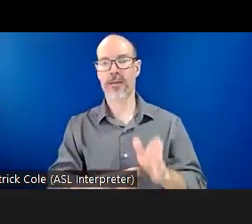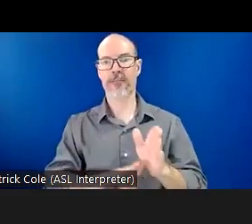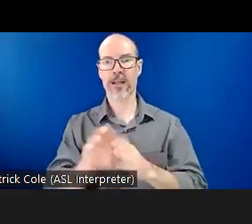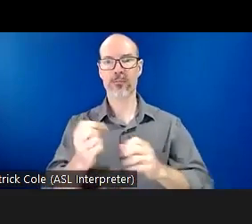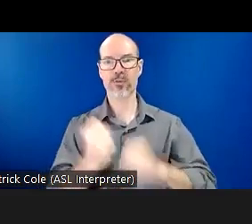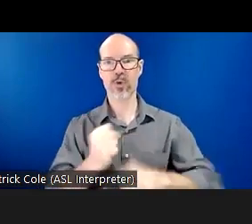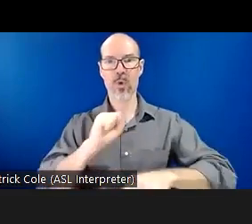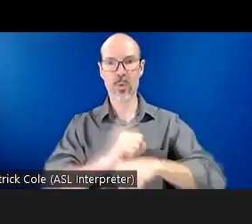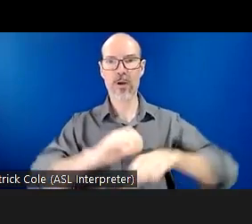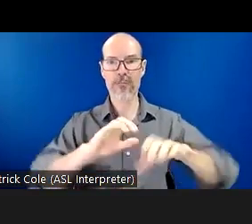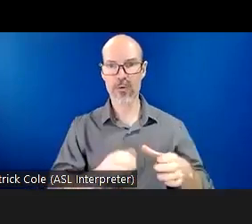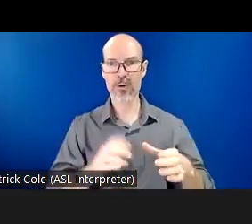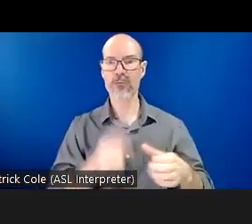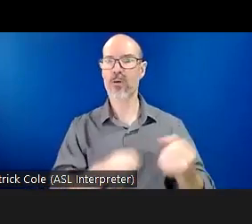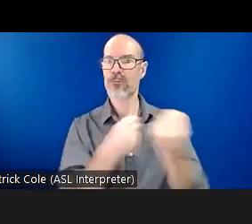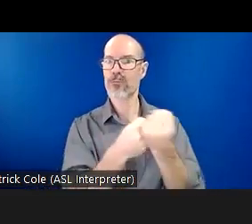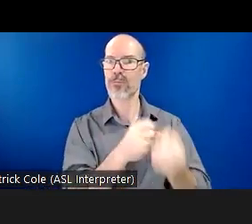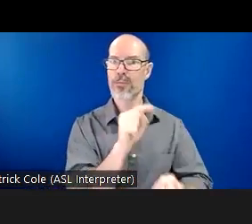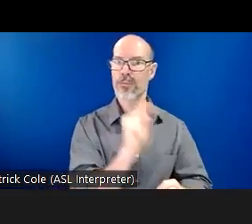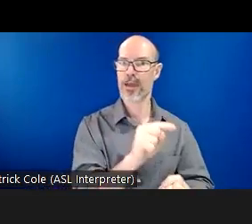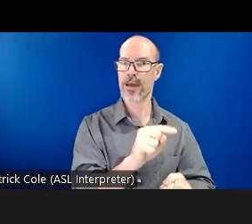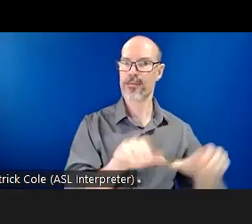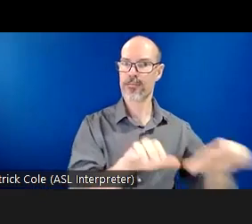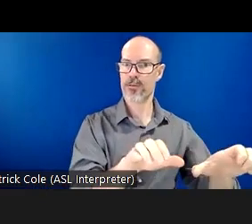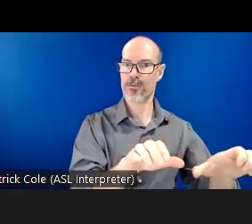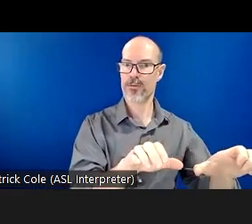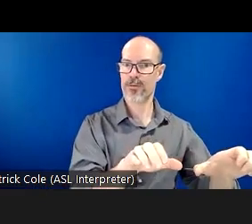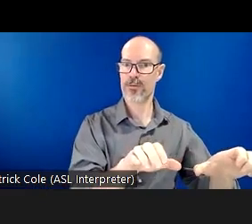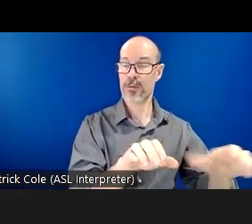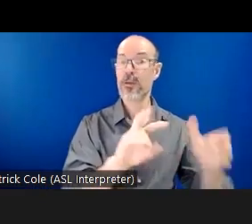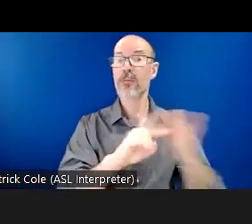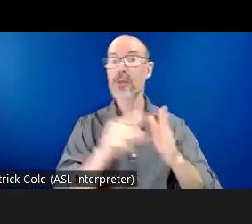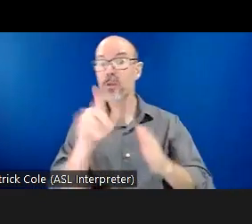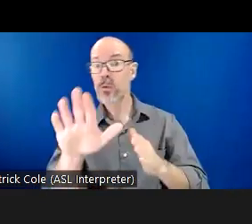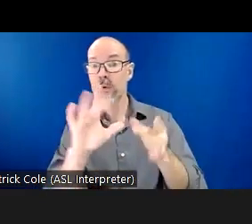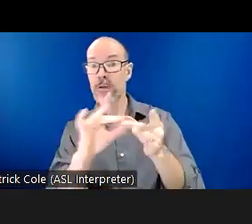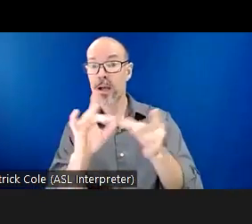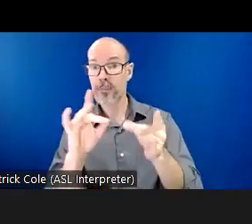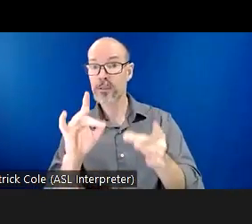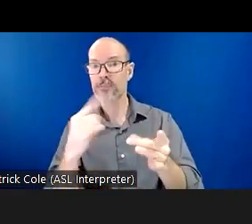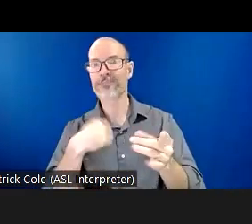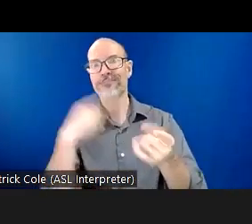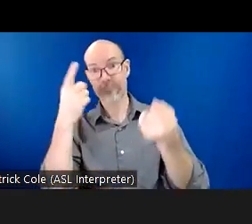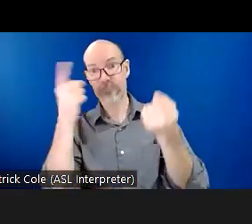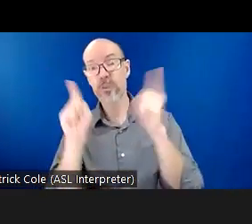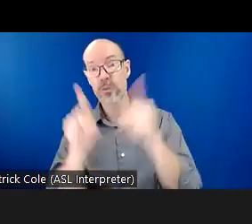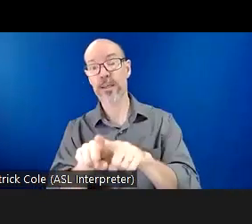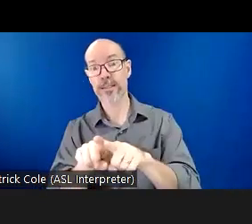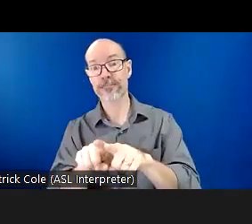So I completely agree with you. We are closely in touch with